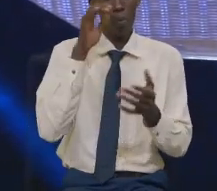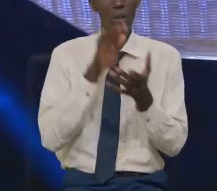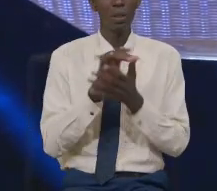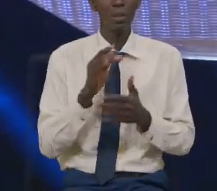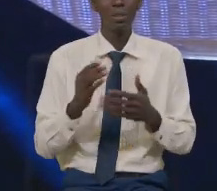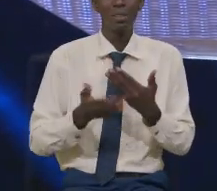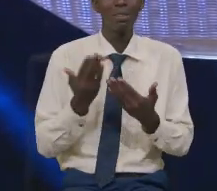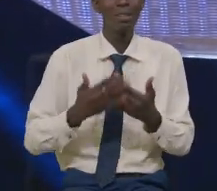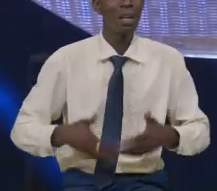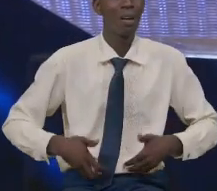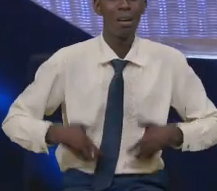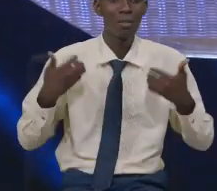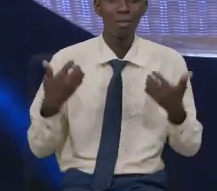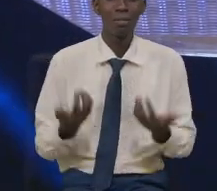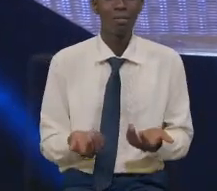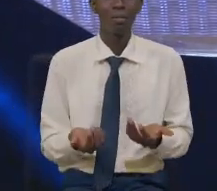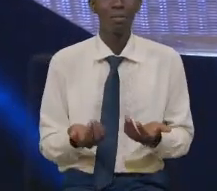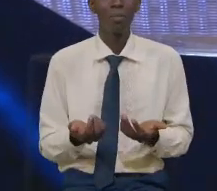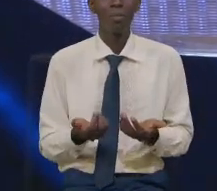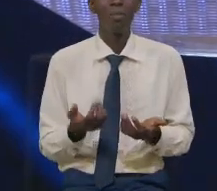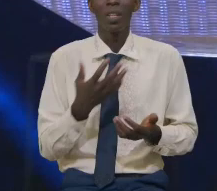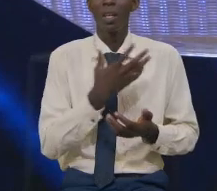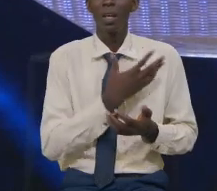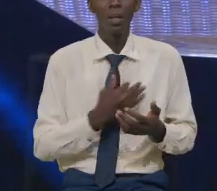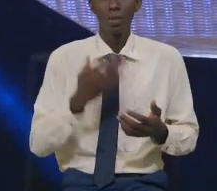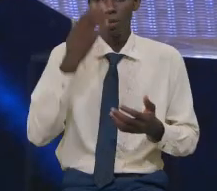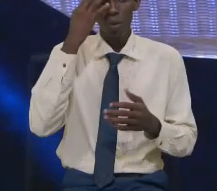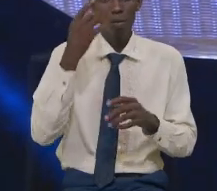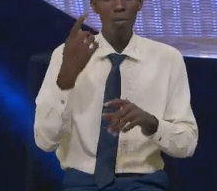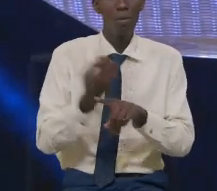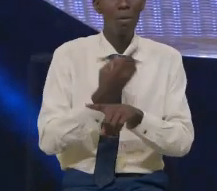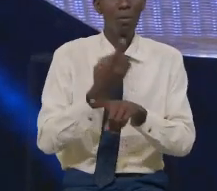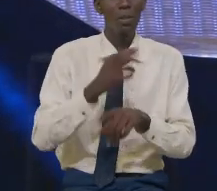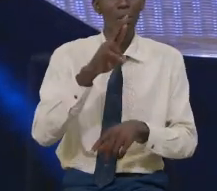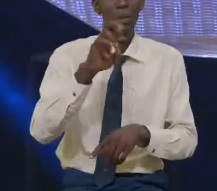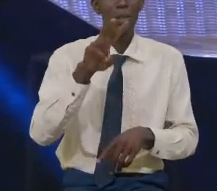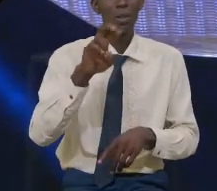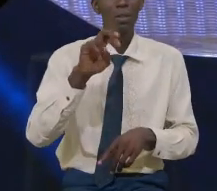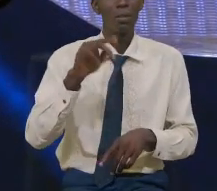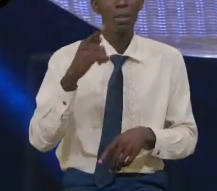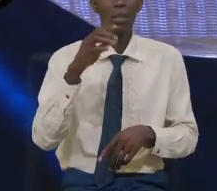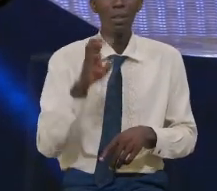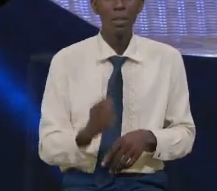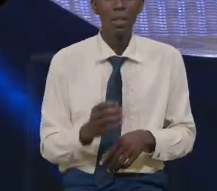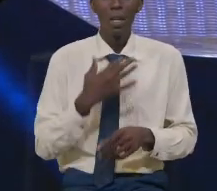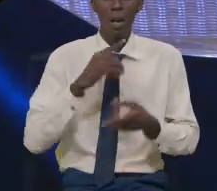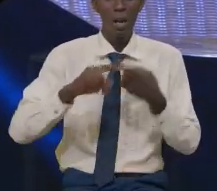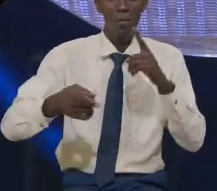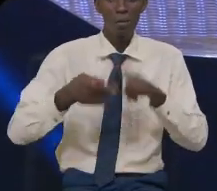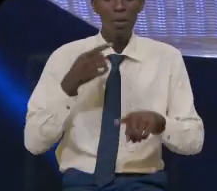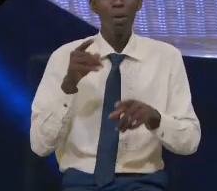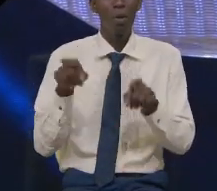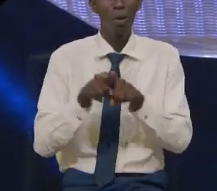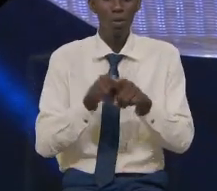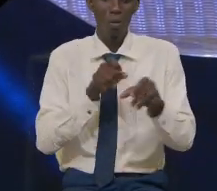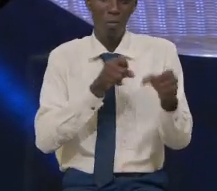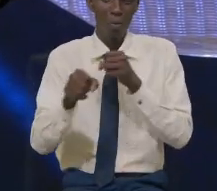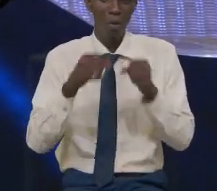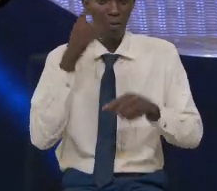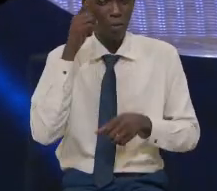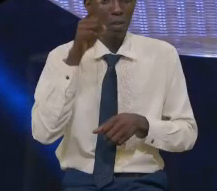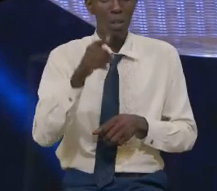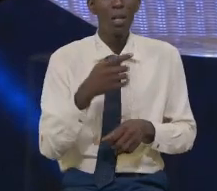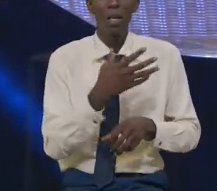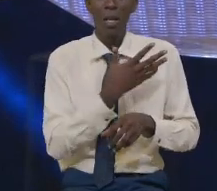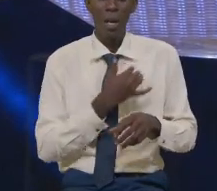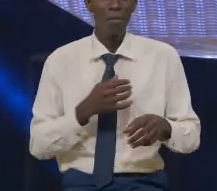angry, and they revenge, and their friends also fight for them, and they revenge,